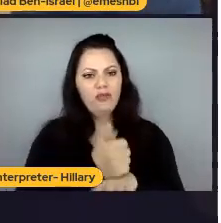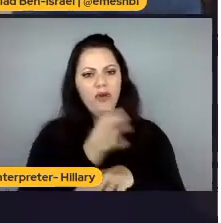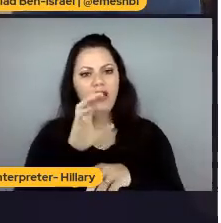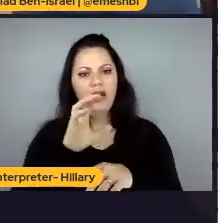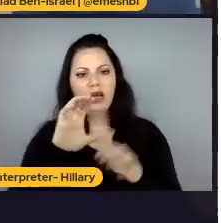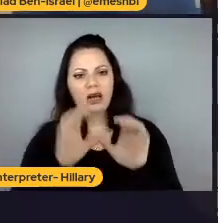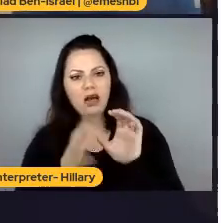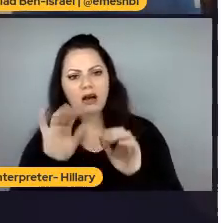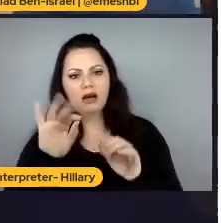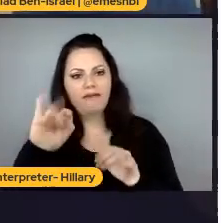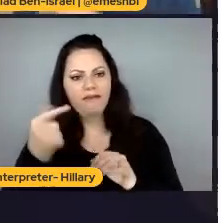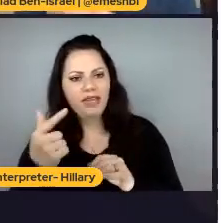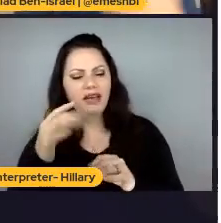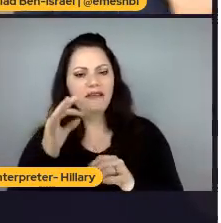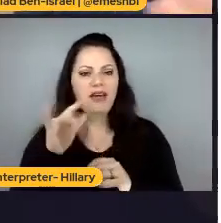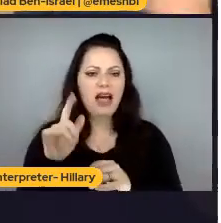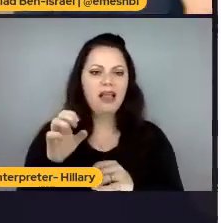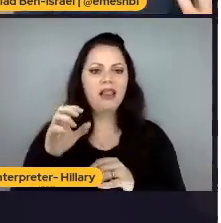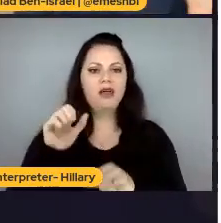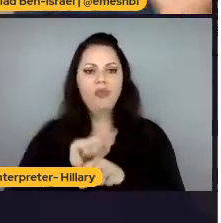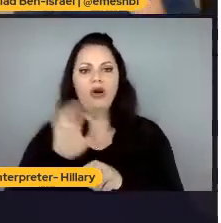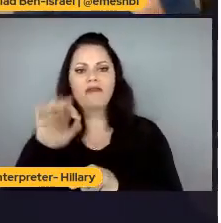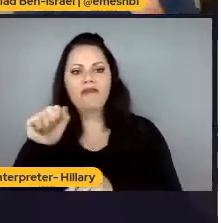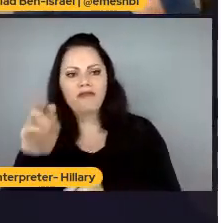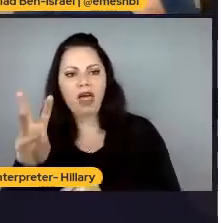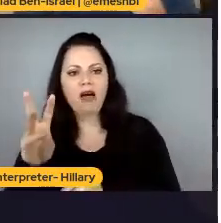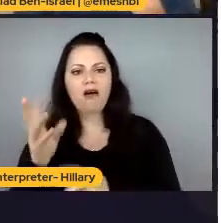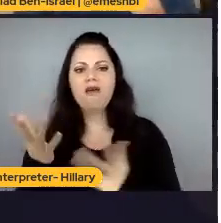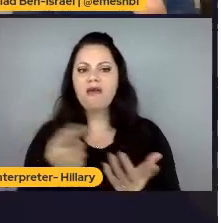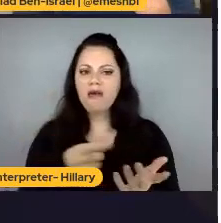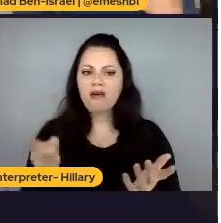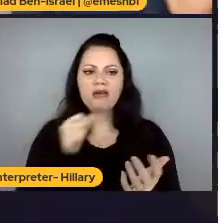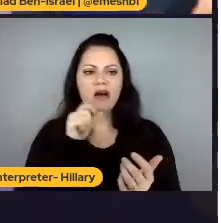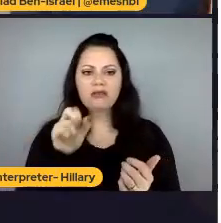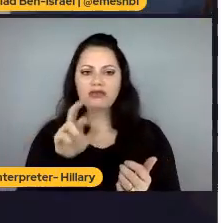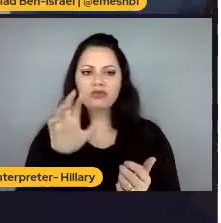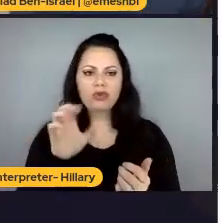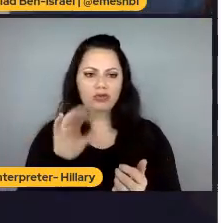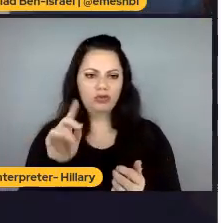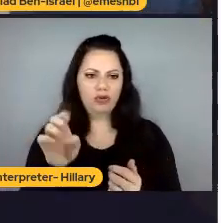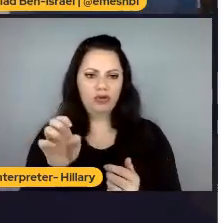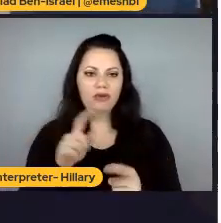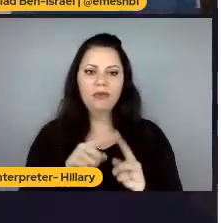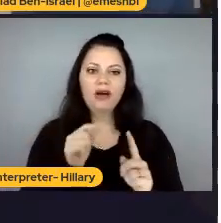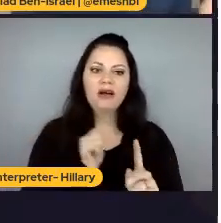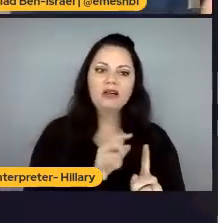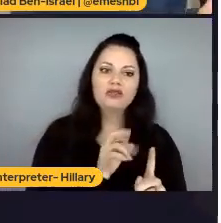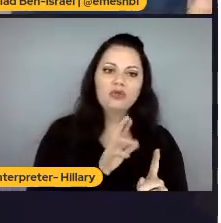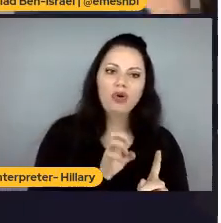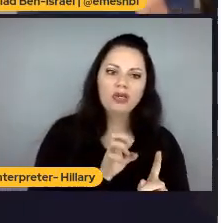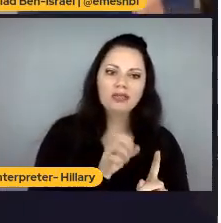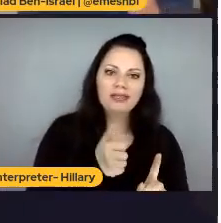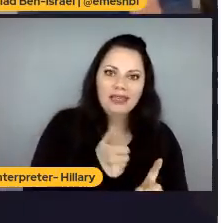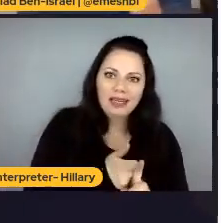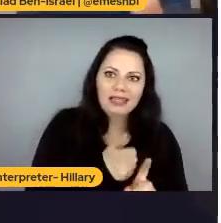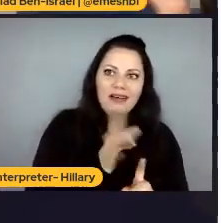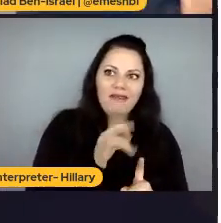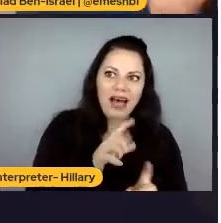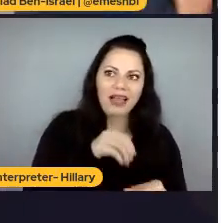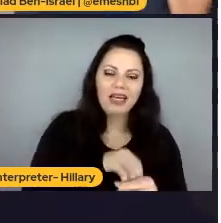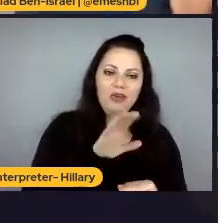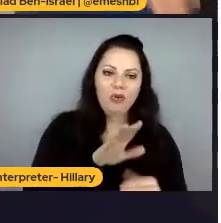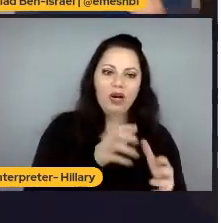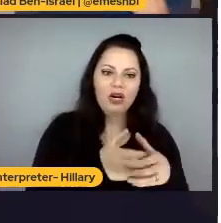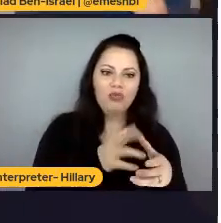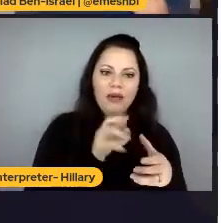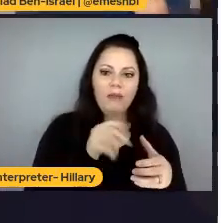and workflows and things like that. And none of those are source, but source is also files in your repo. And so I wanted to like see